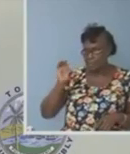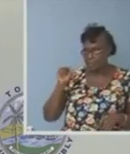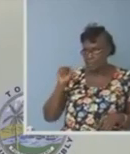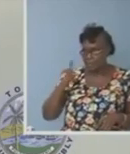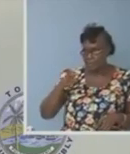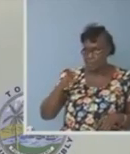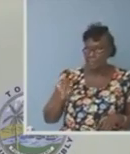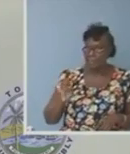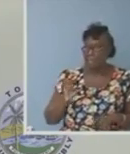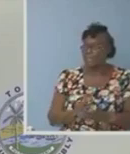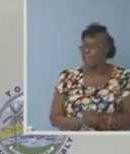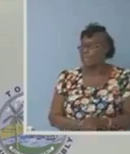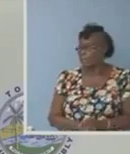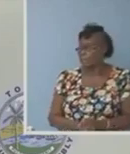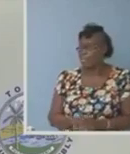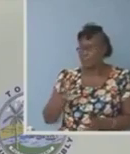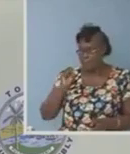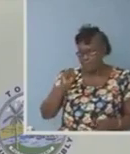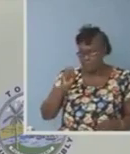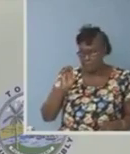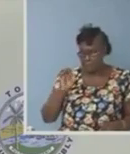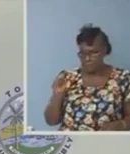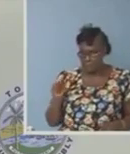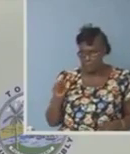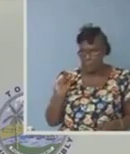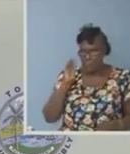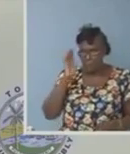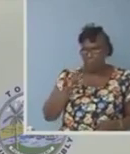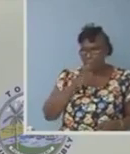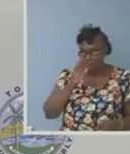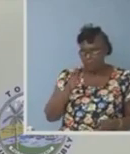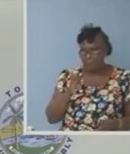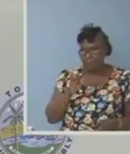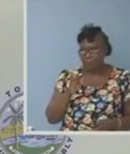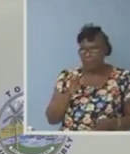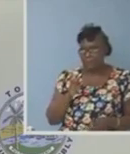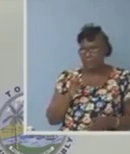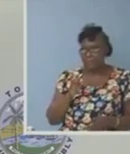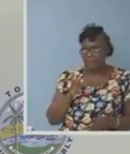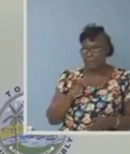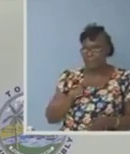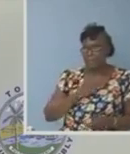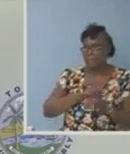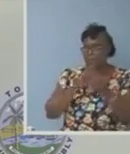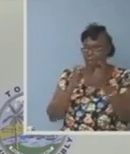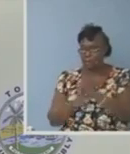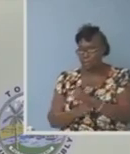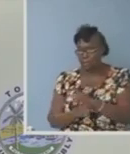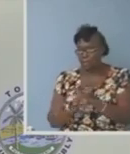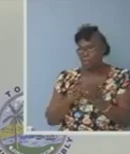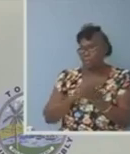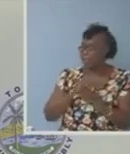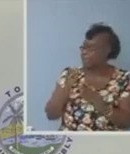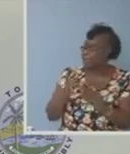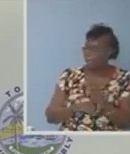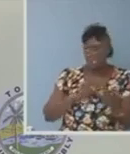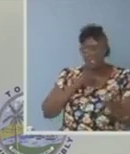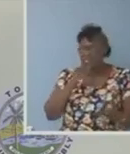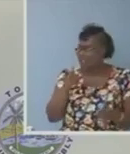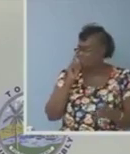yesterday that the SCA will be postponed until around May, and that's not final as